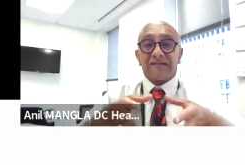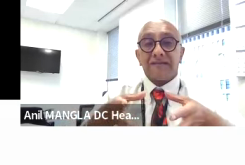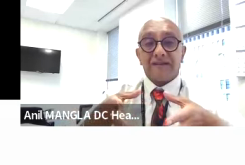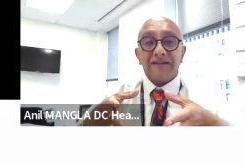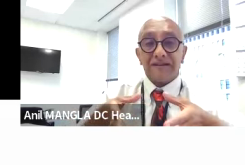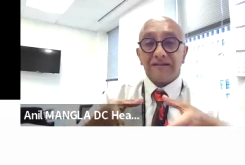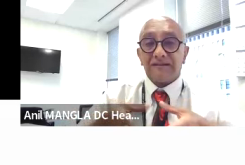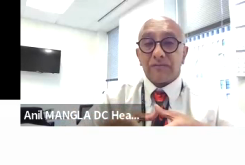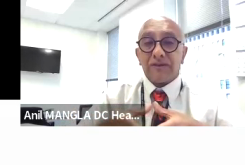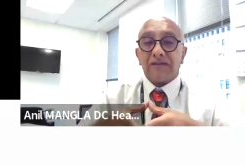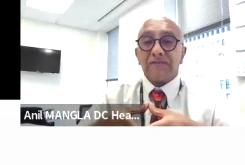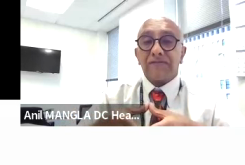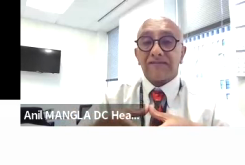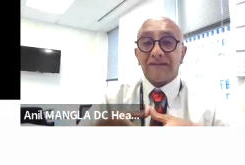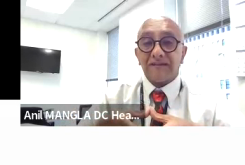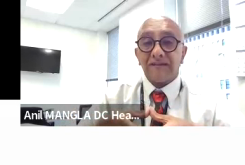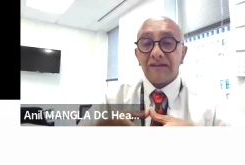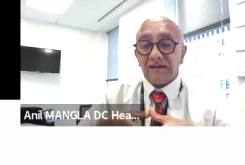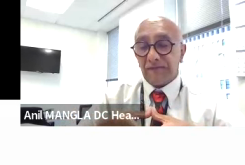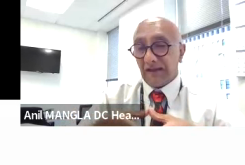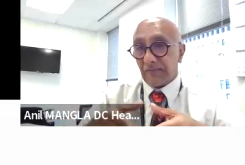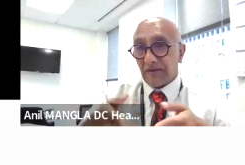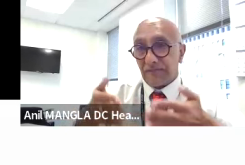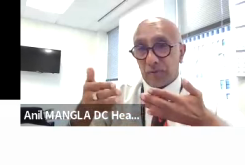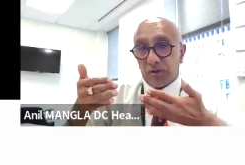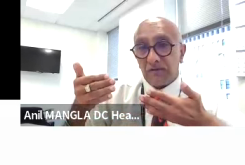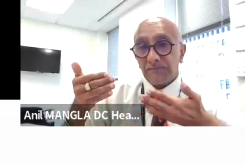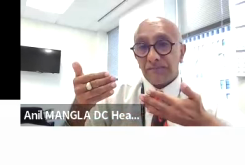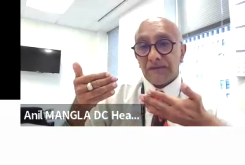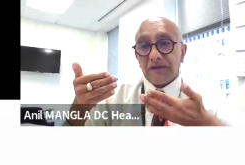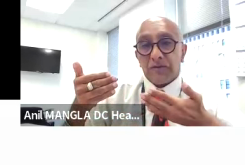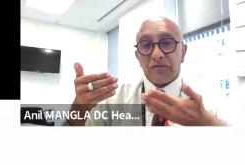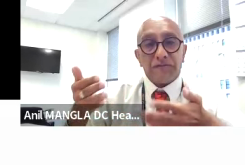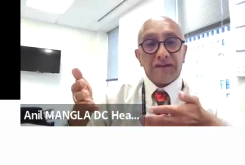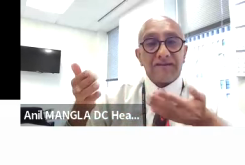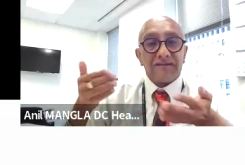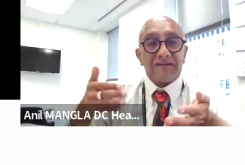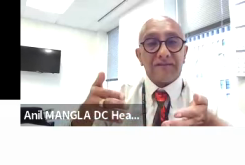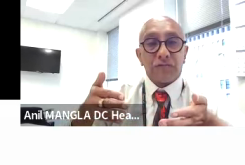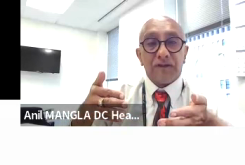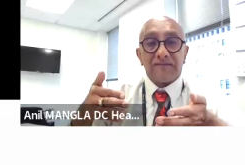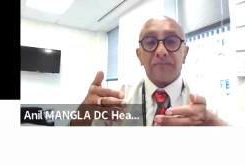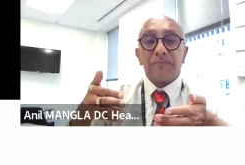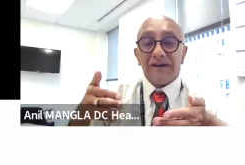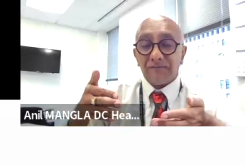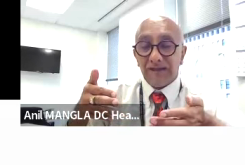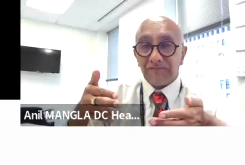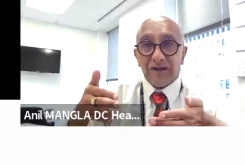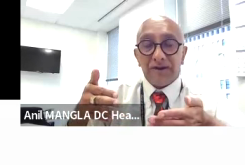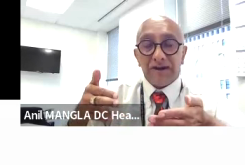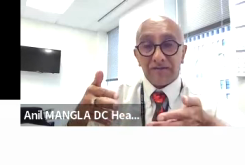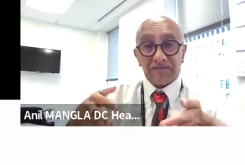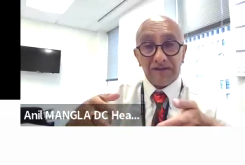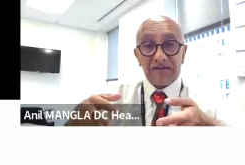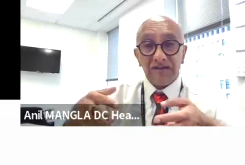first year that we have a vaccine available for COVID-19, influenza, but